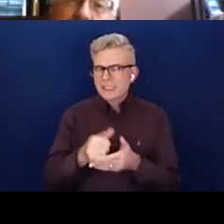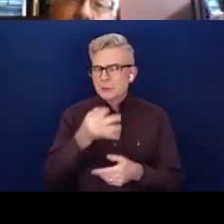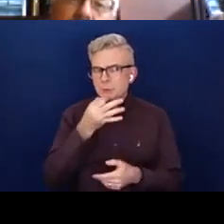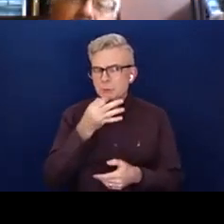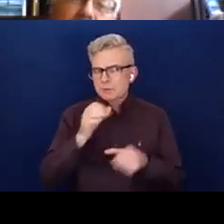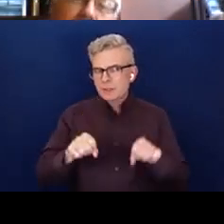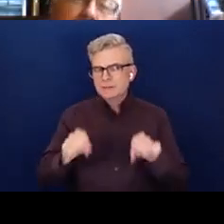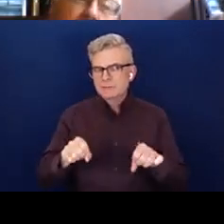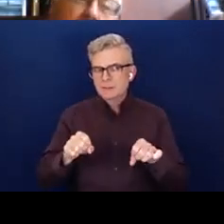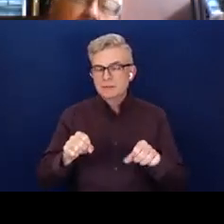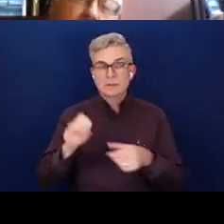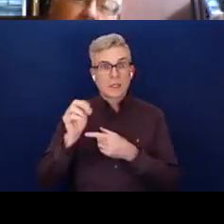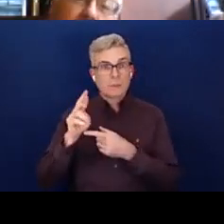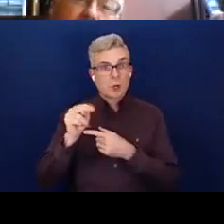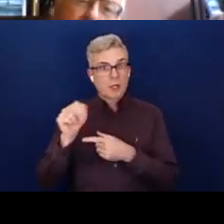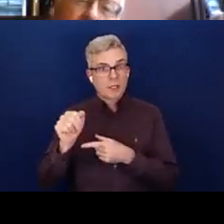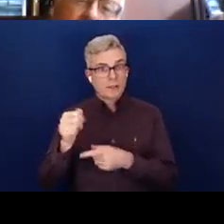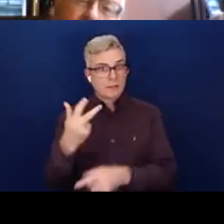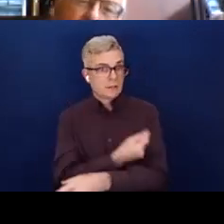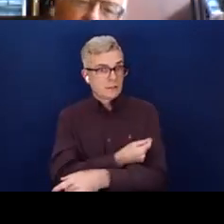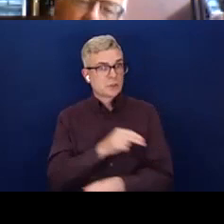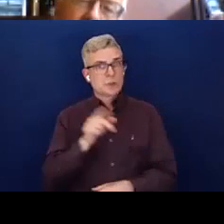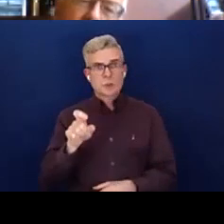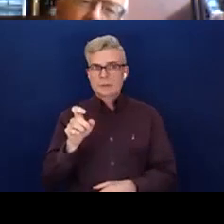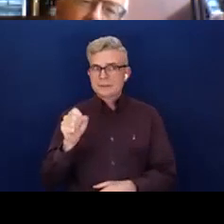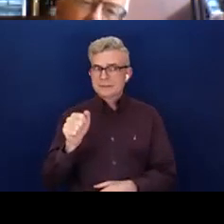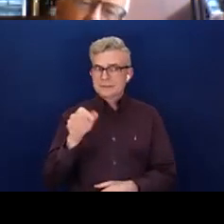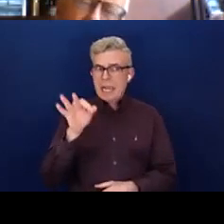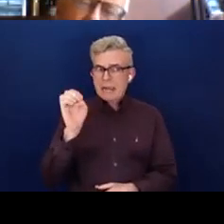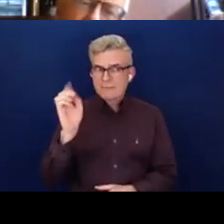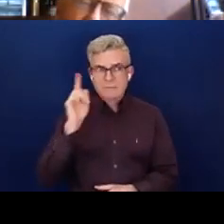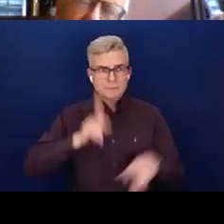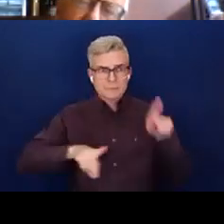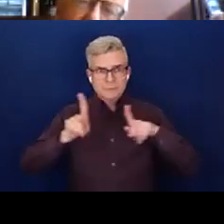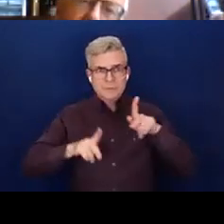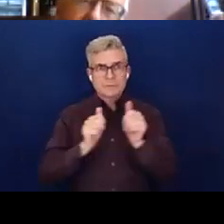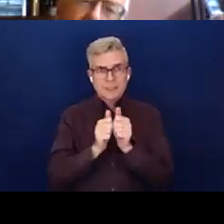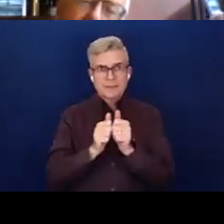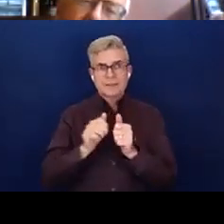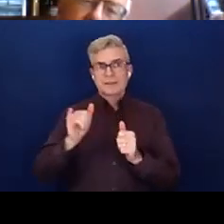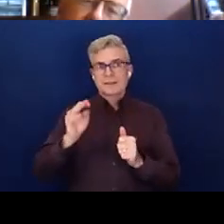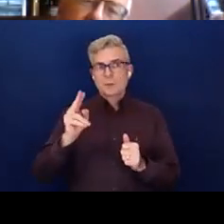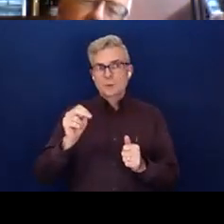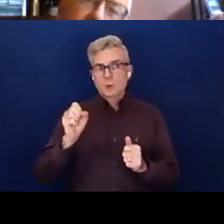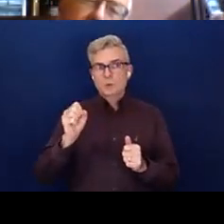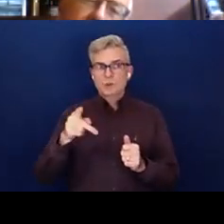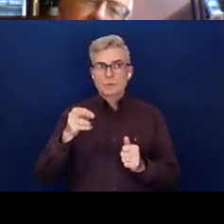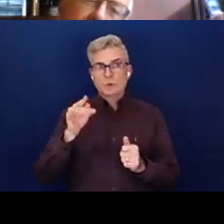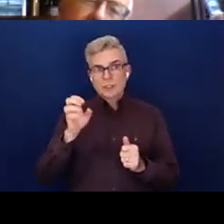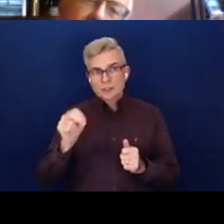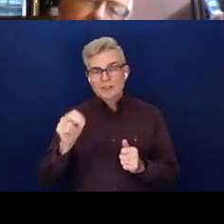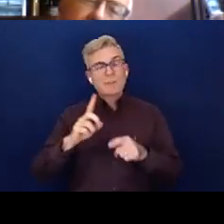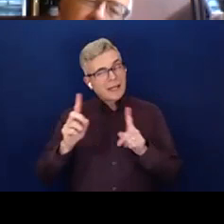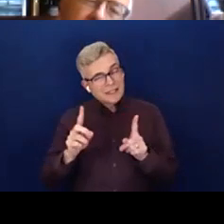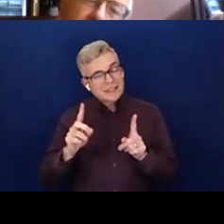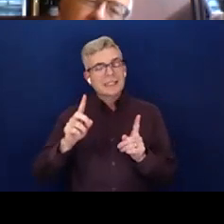for people with immunosuppression. They just may not work as well because the immune system is,